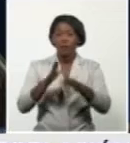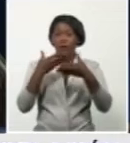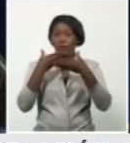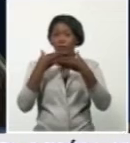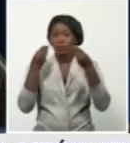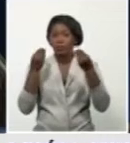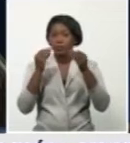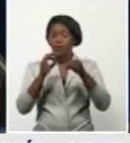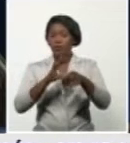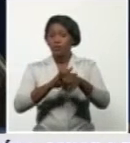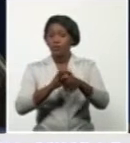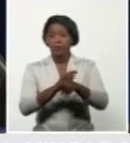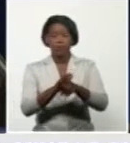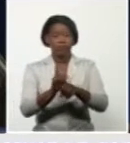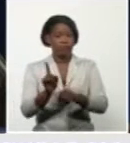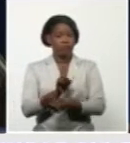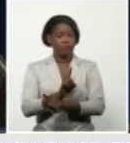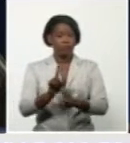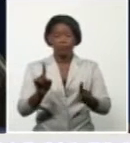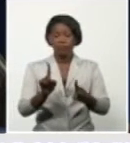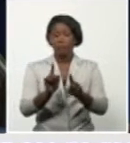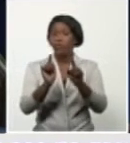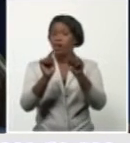mean that the problem has been resolved.